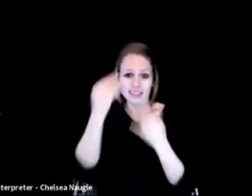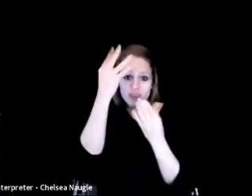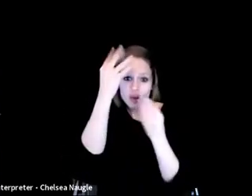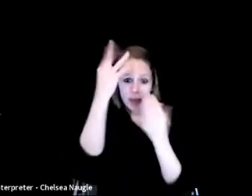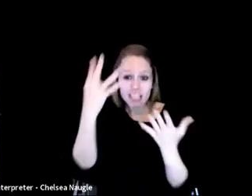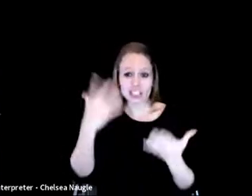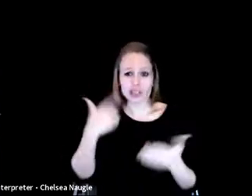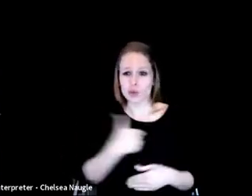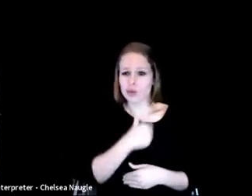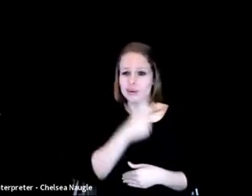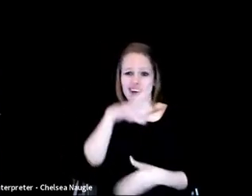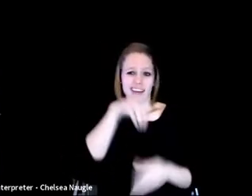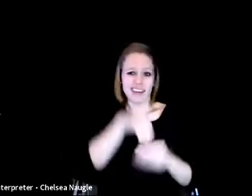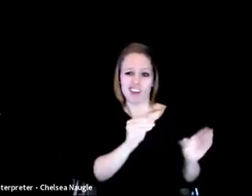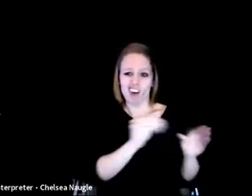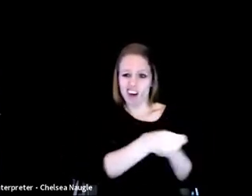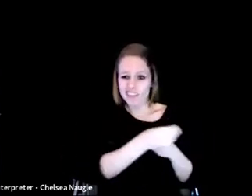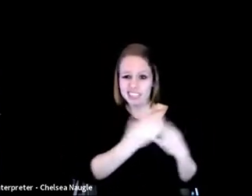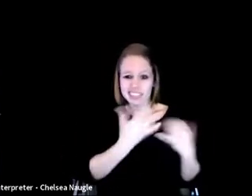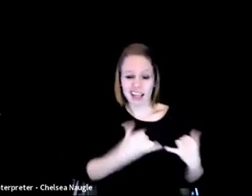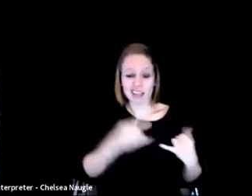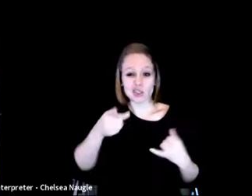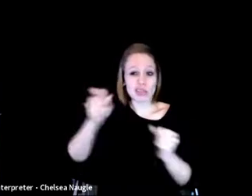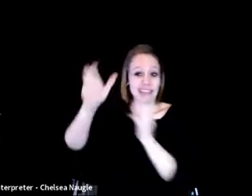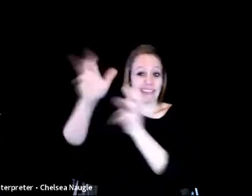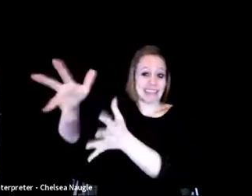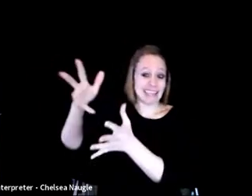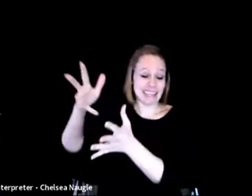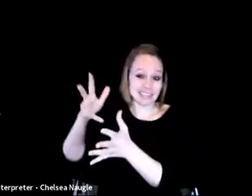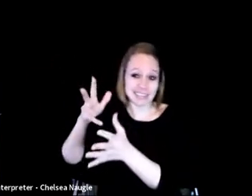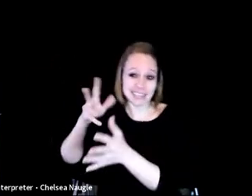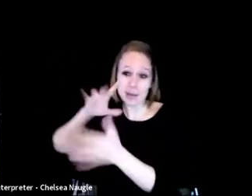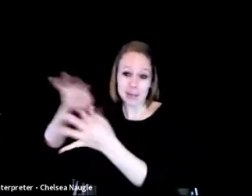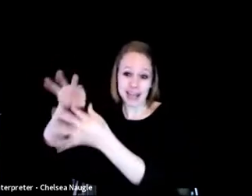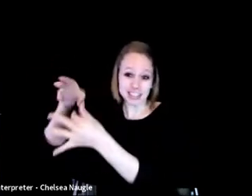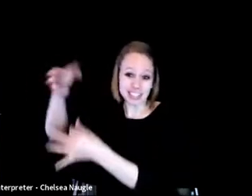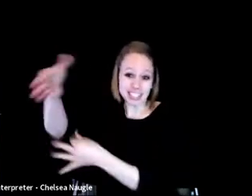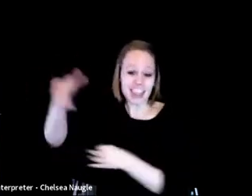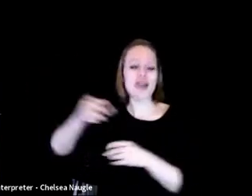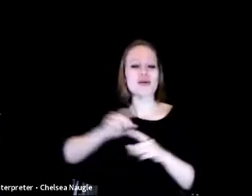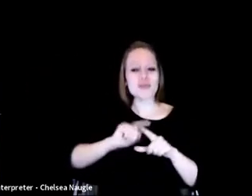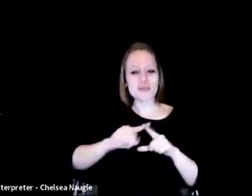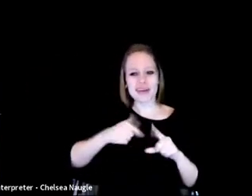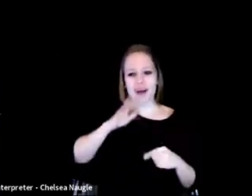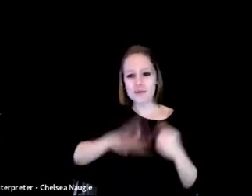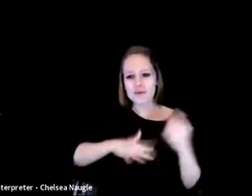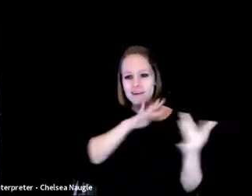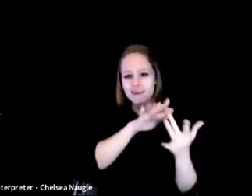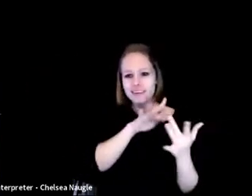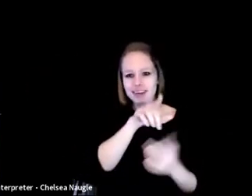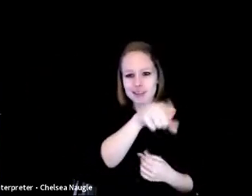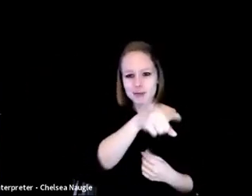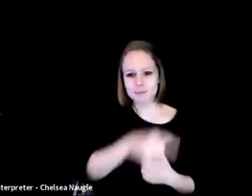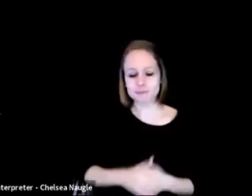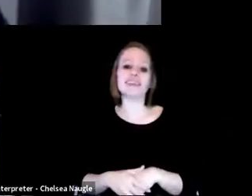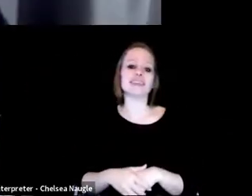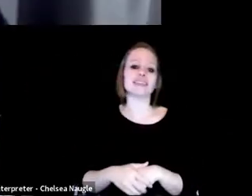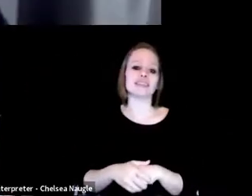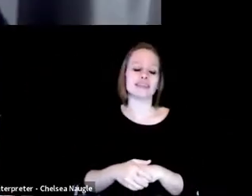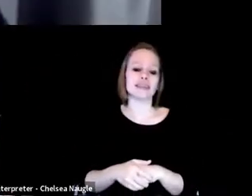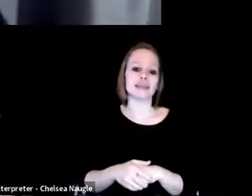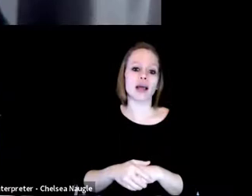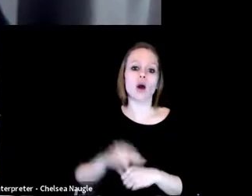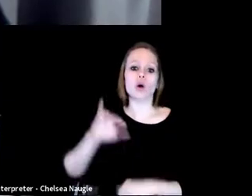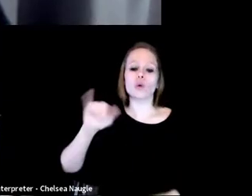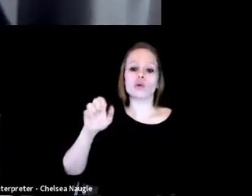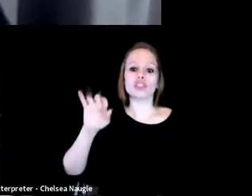in our offices yet, so you can only leave me voicemail there, but I will get back to you and I will stop my share.